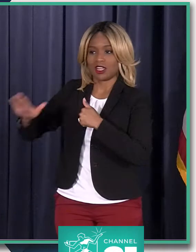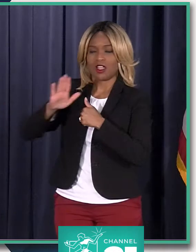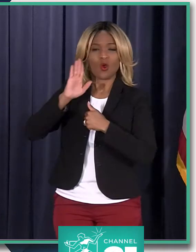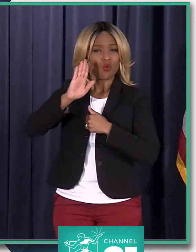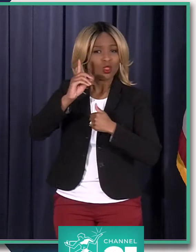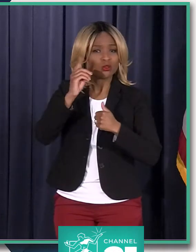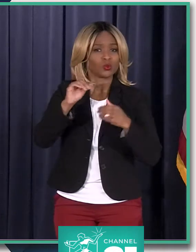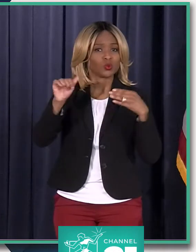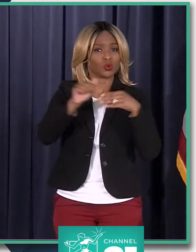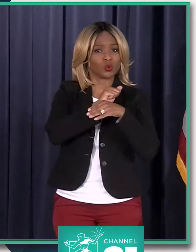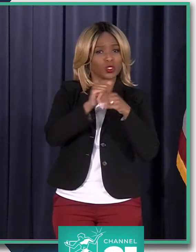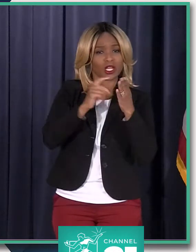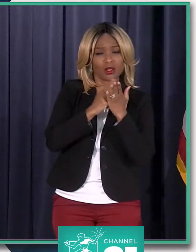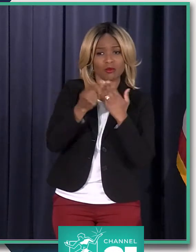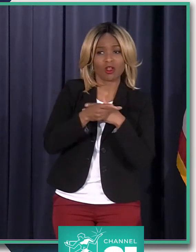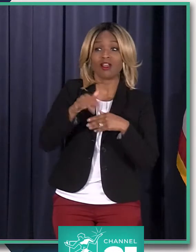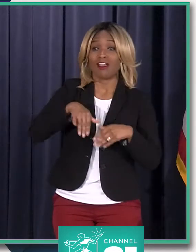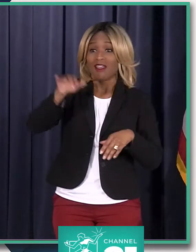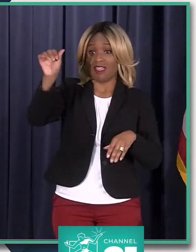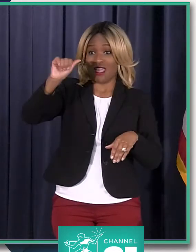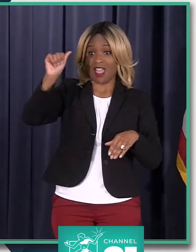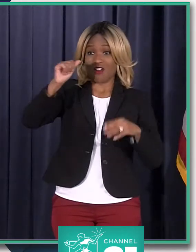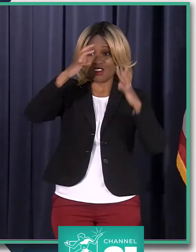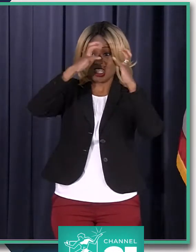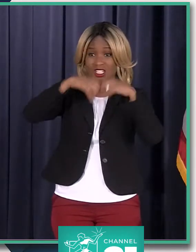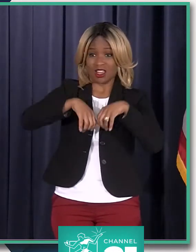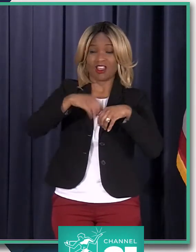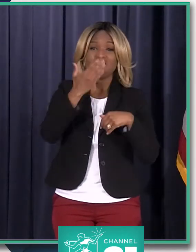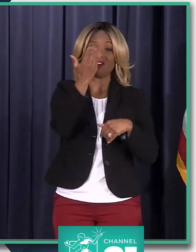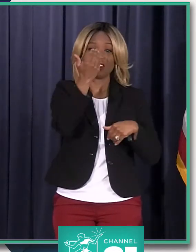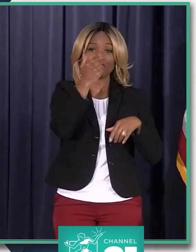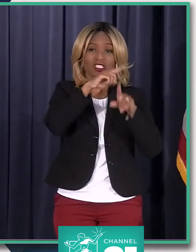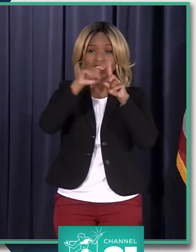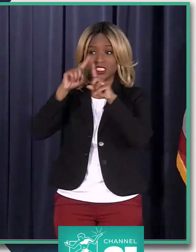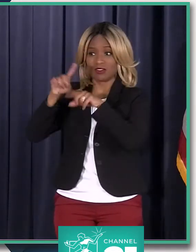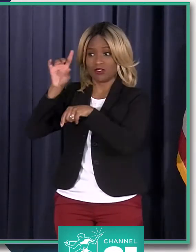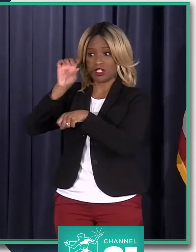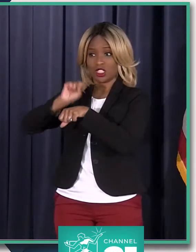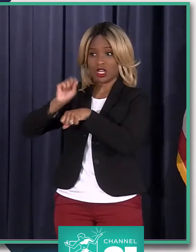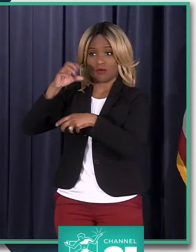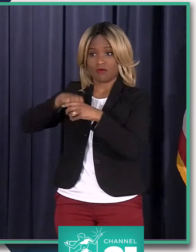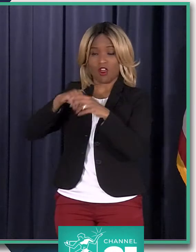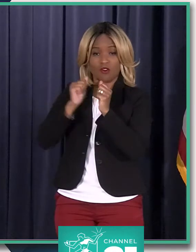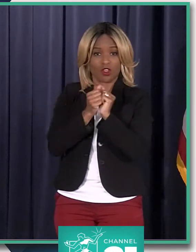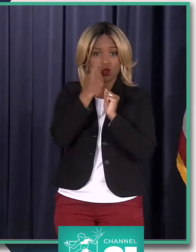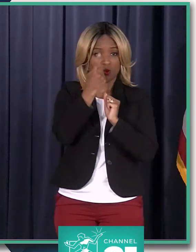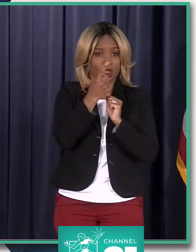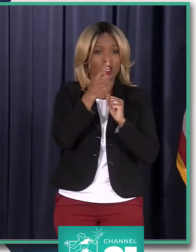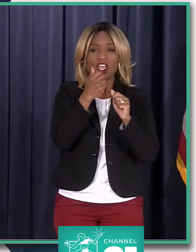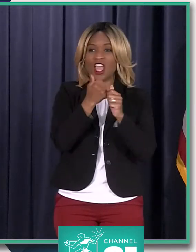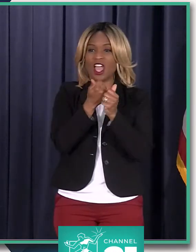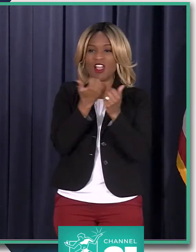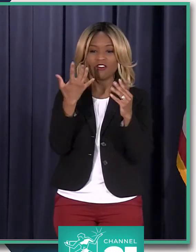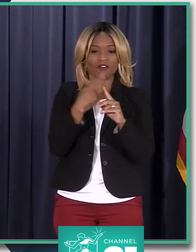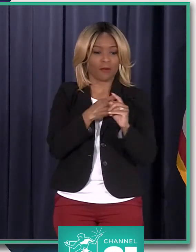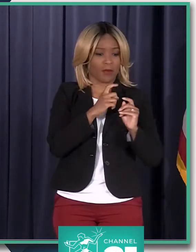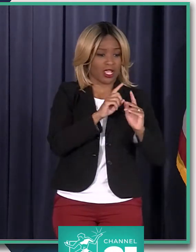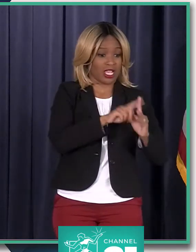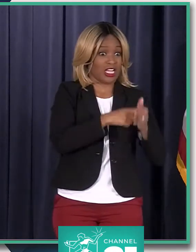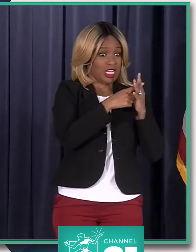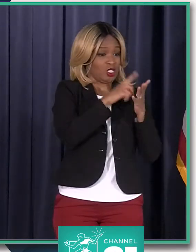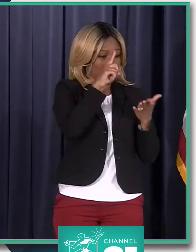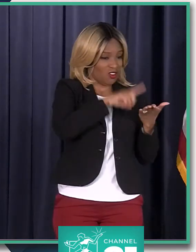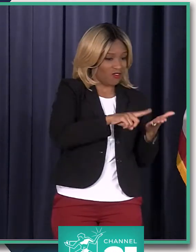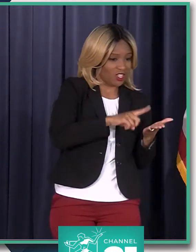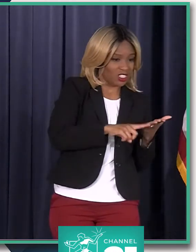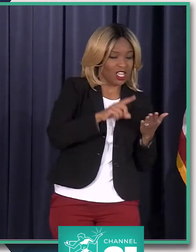average demolition, there's 15 different jobs involved in one demolition. Everything from the initial inspection, to taking out